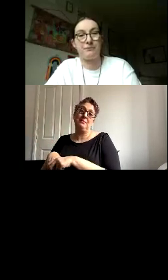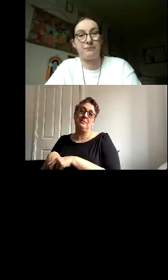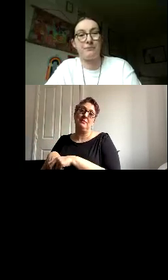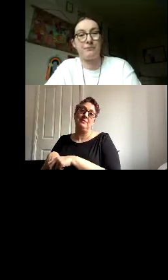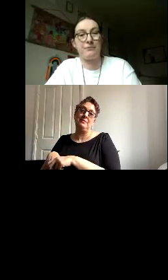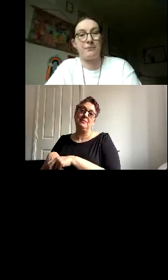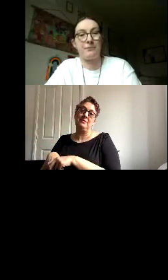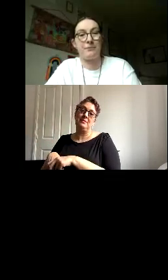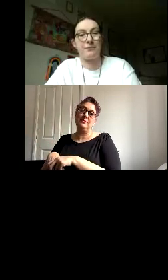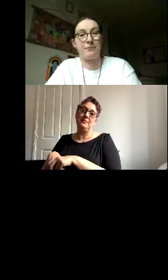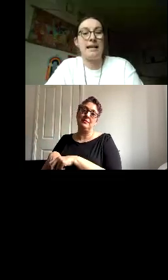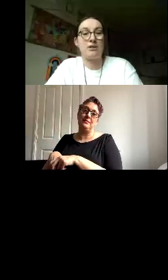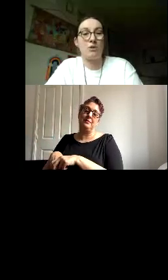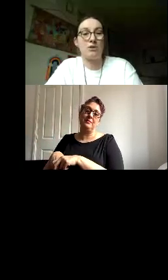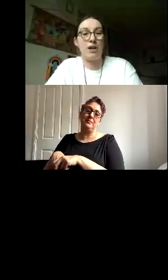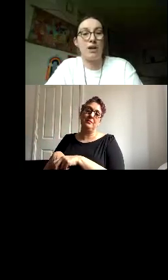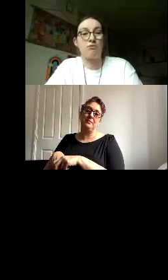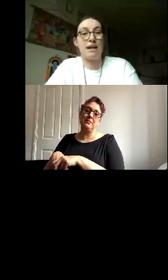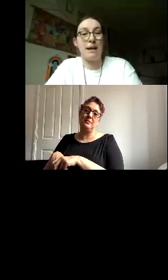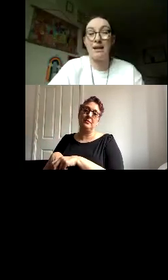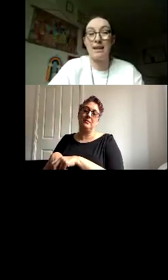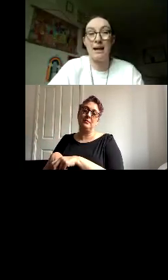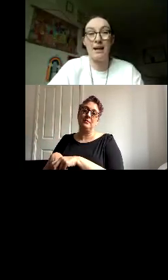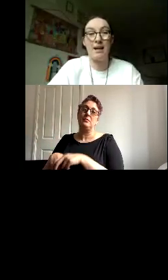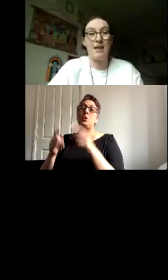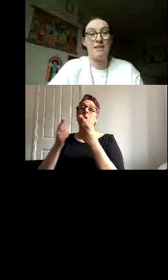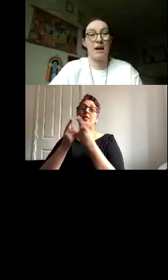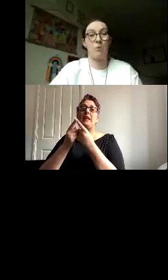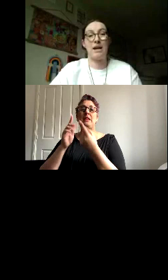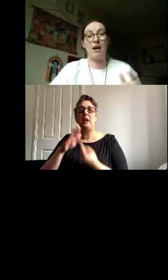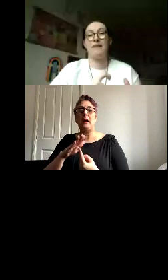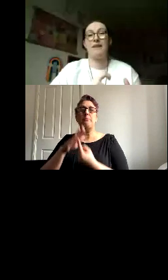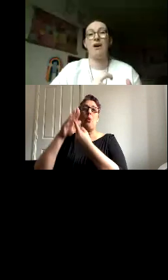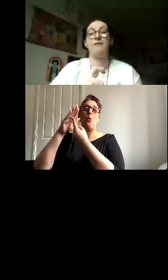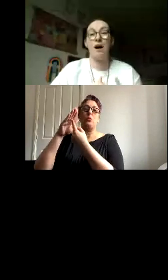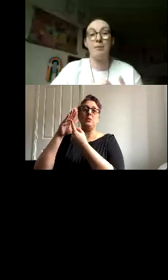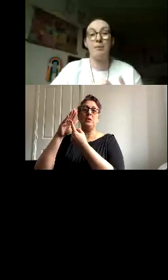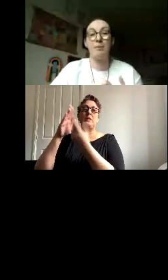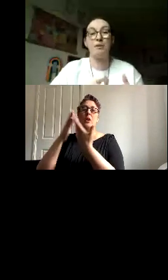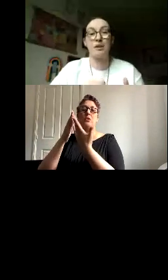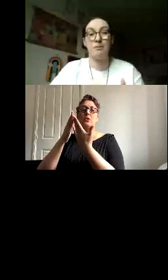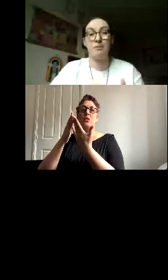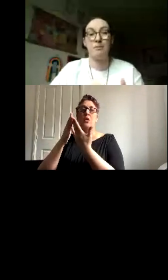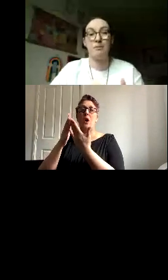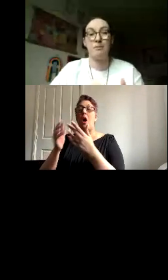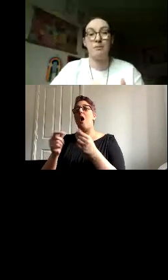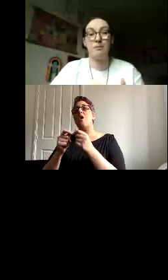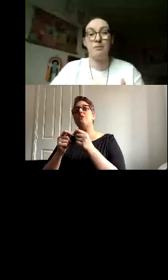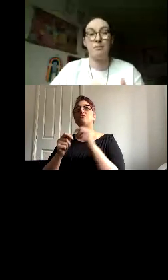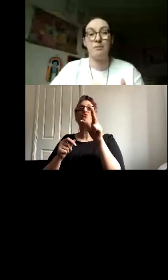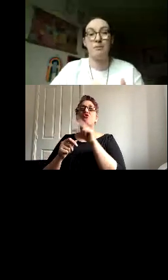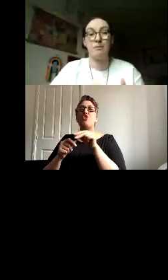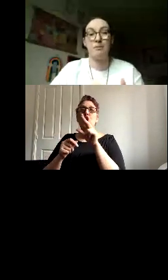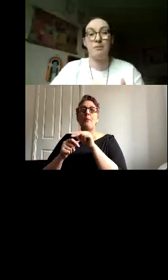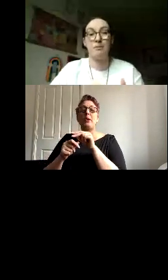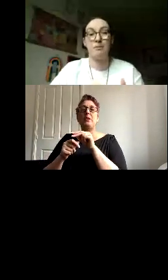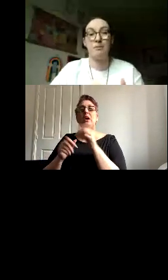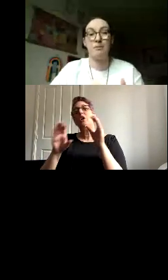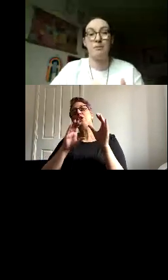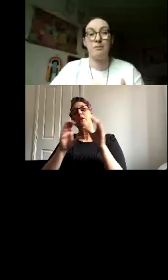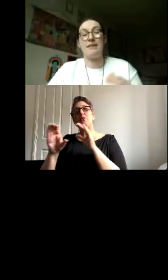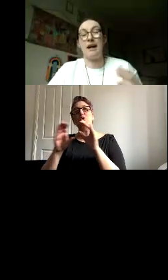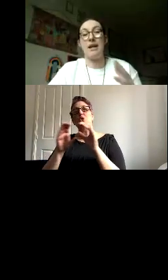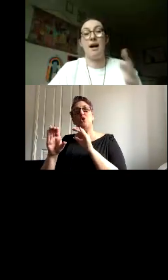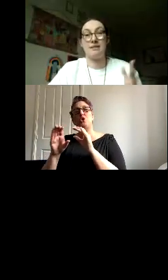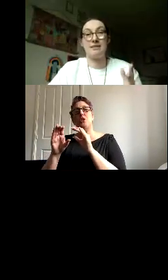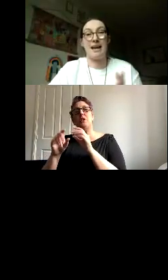It's also really important, as I talked about earlier, that we're inclusive in our verbal communication, that we